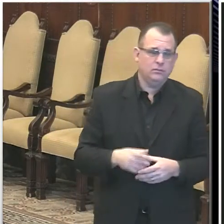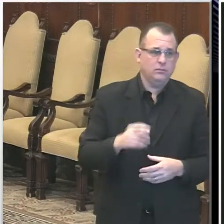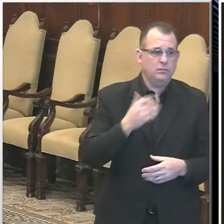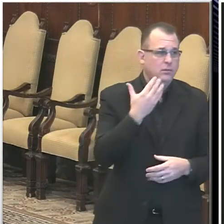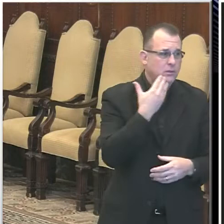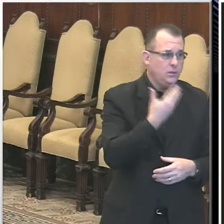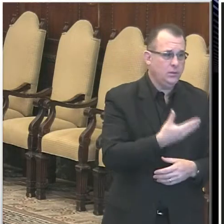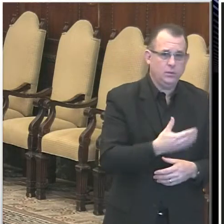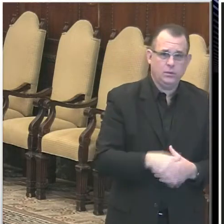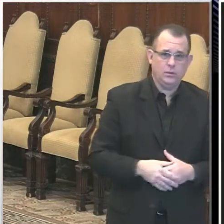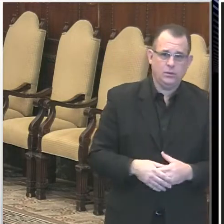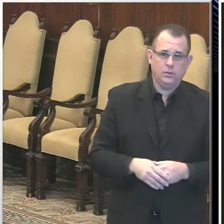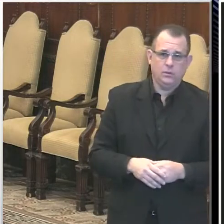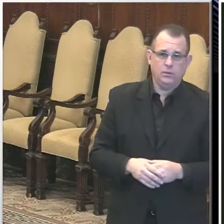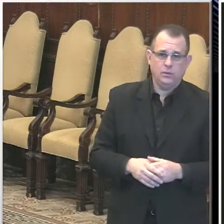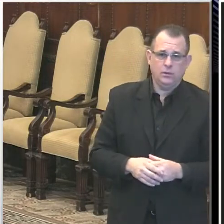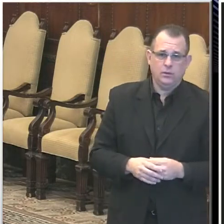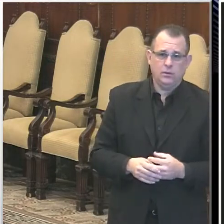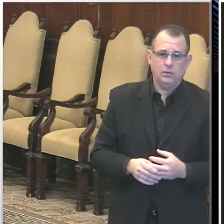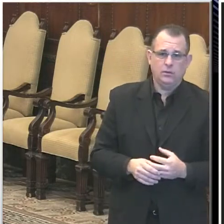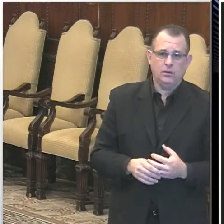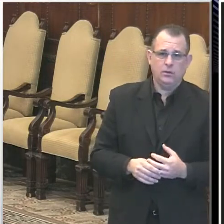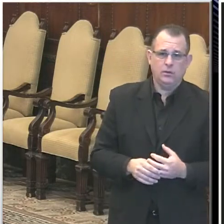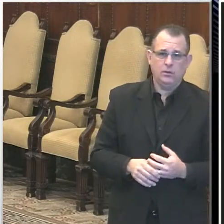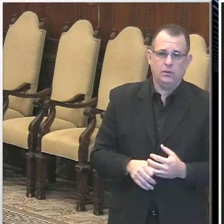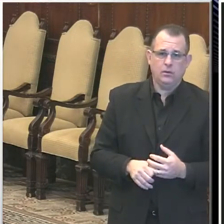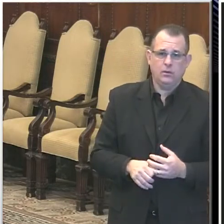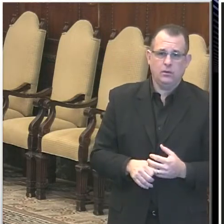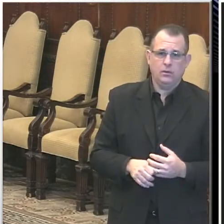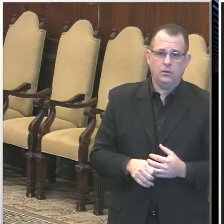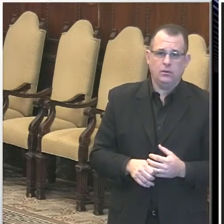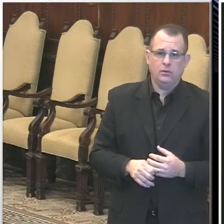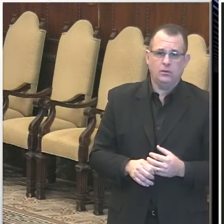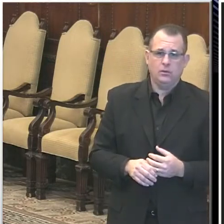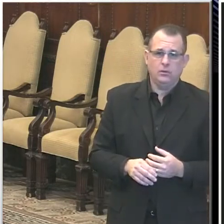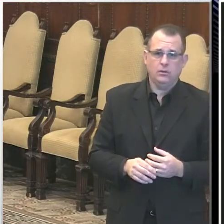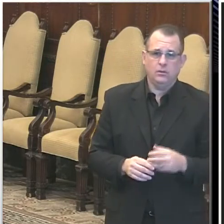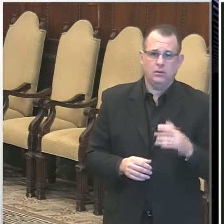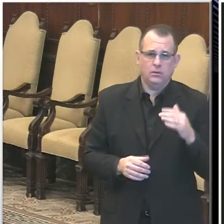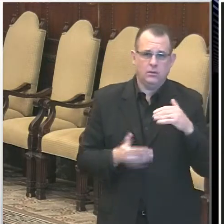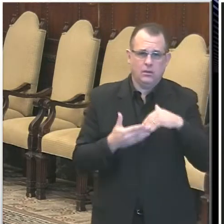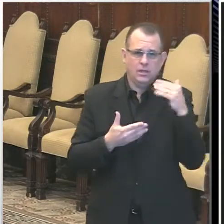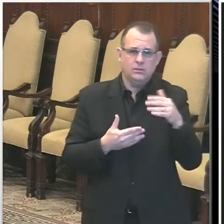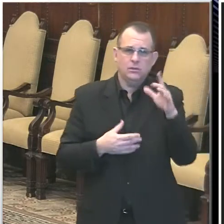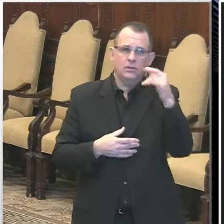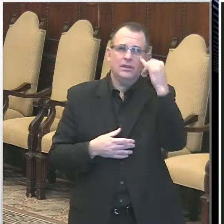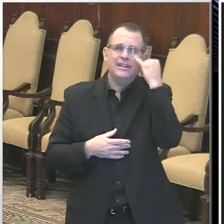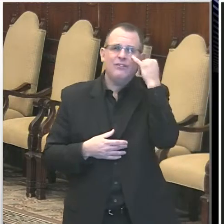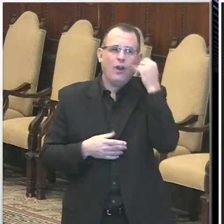Thanks, Maggie. Next, we are going to Sean Walsh of the Inquirer. Sean?